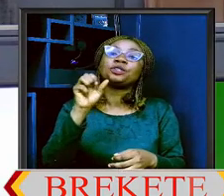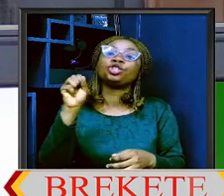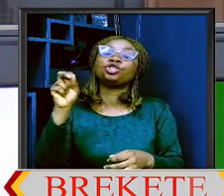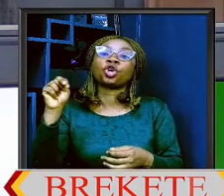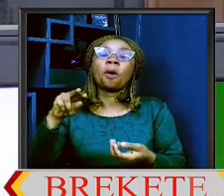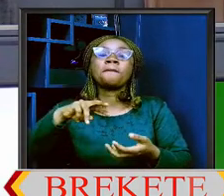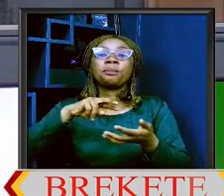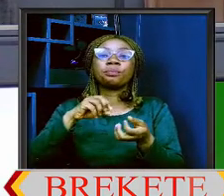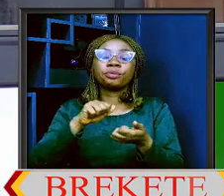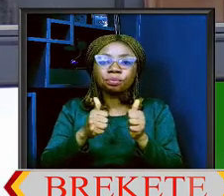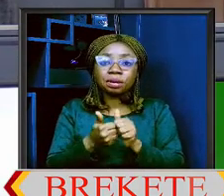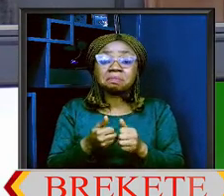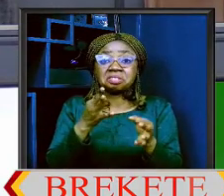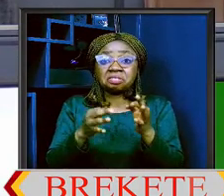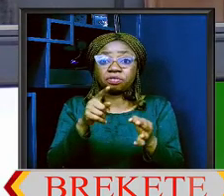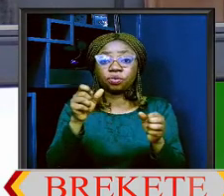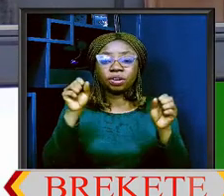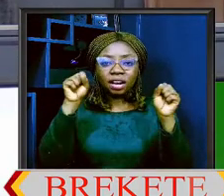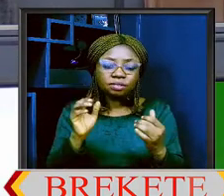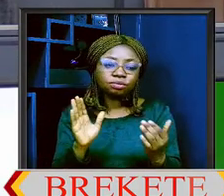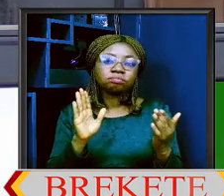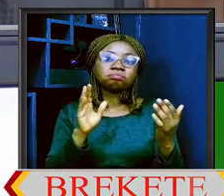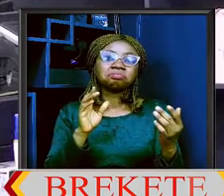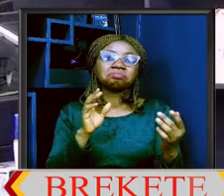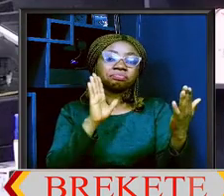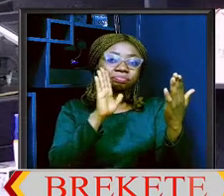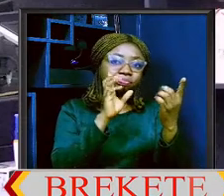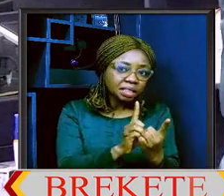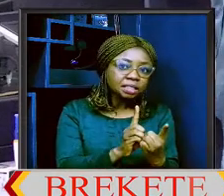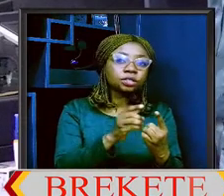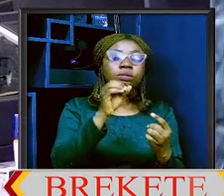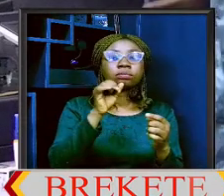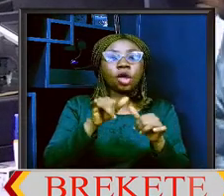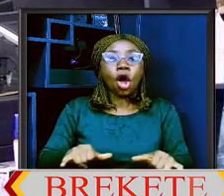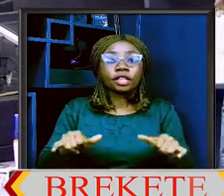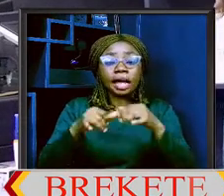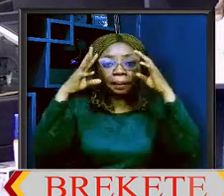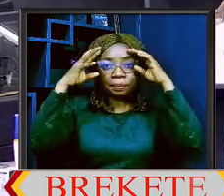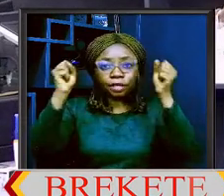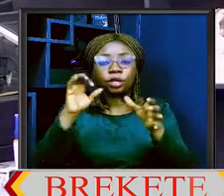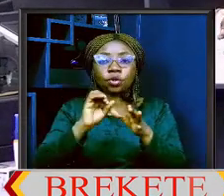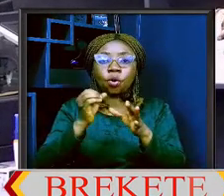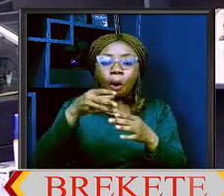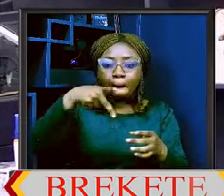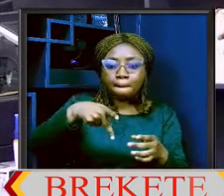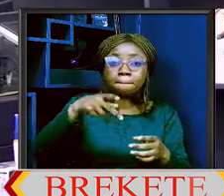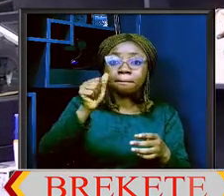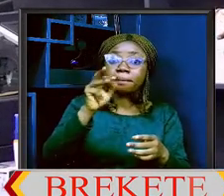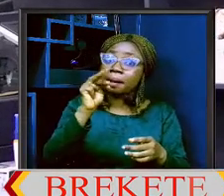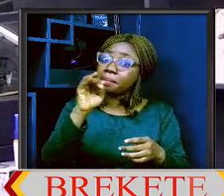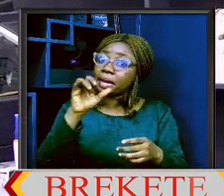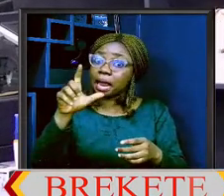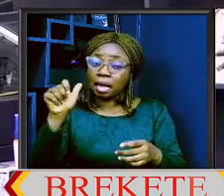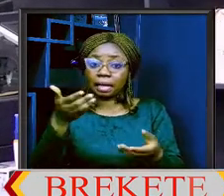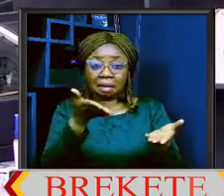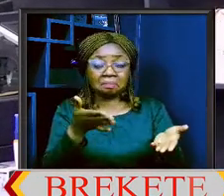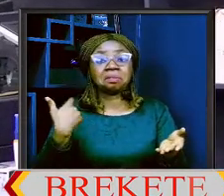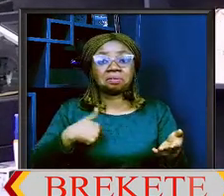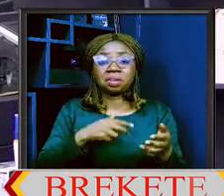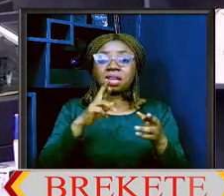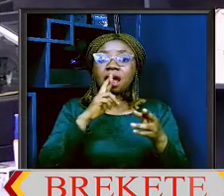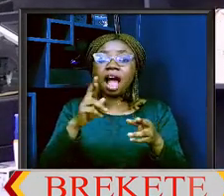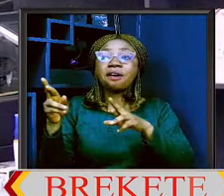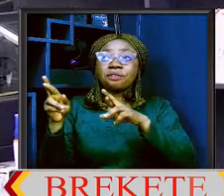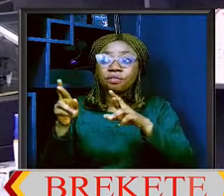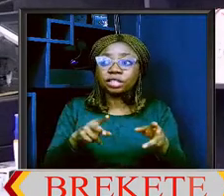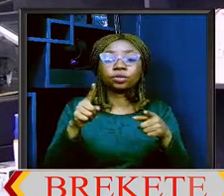get in touch with uh the ordinary president or P get in touch with us we are ready to assist but